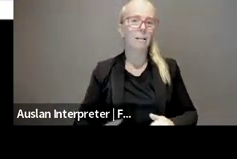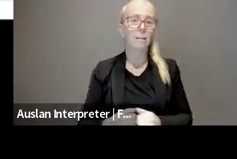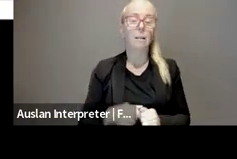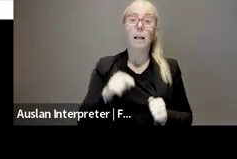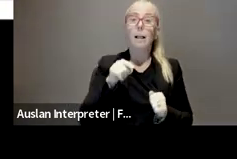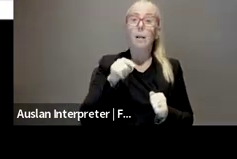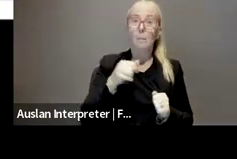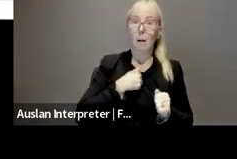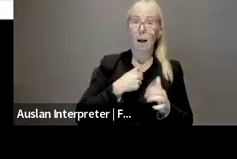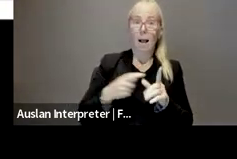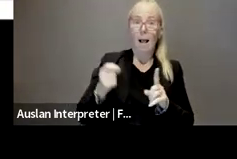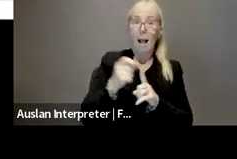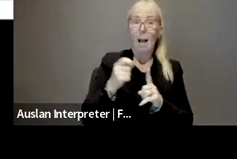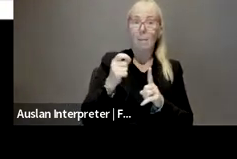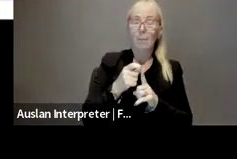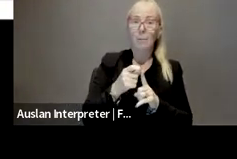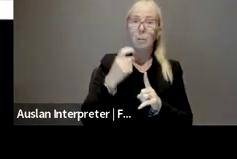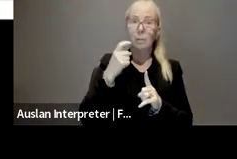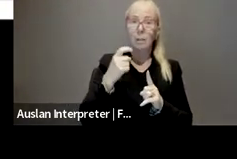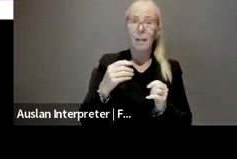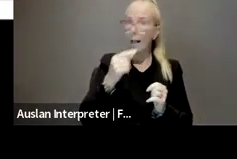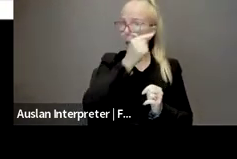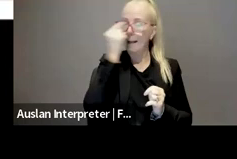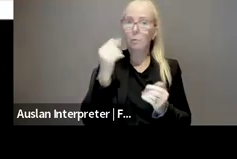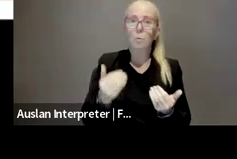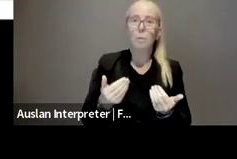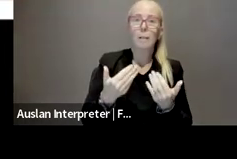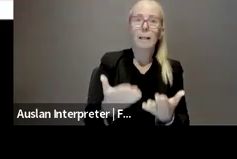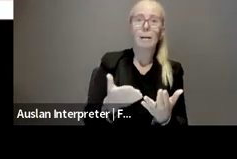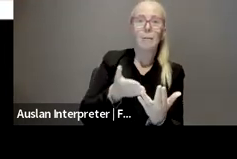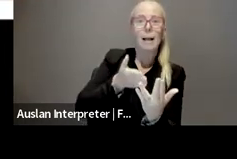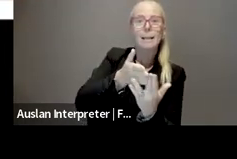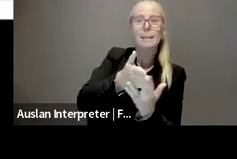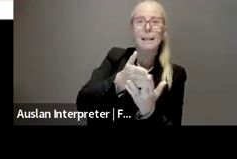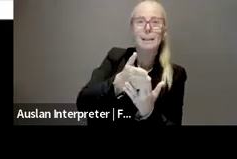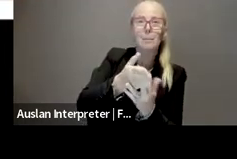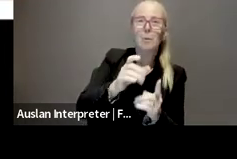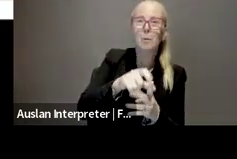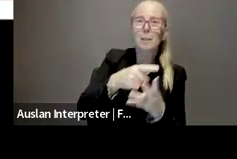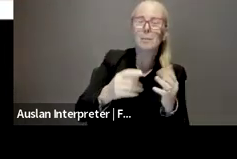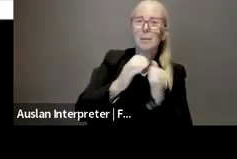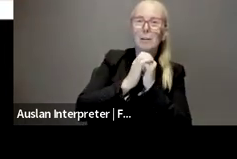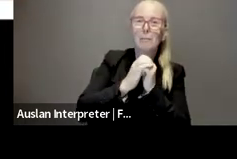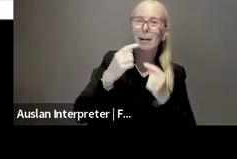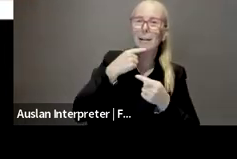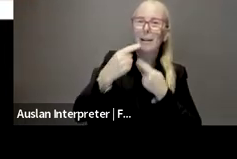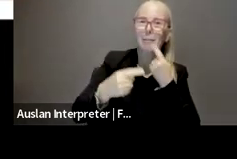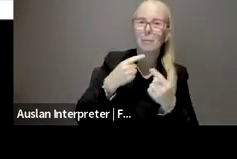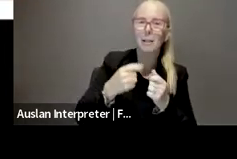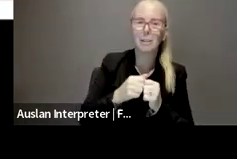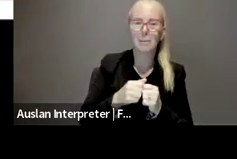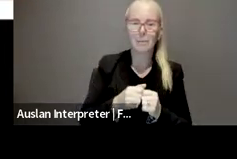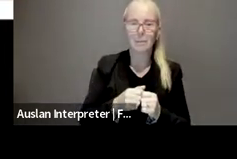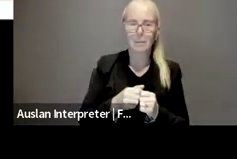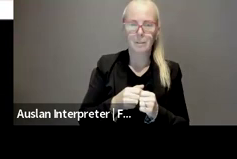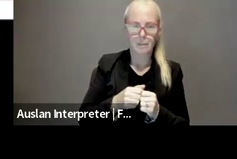provide accessible disability law information, simplify reporting to responsible bodies, offers